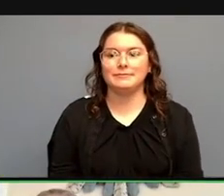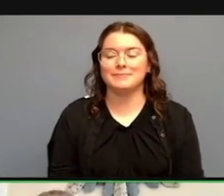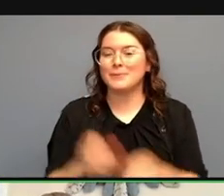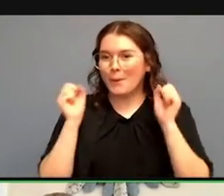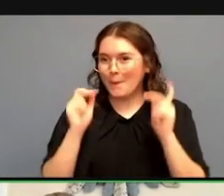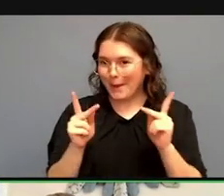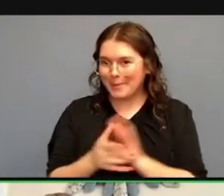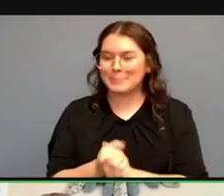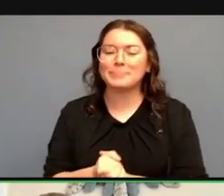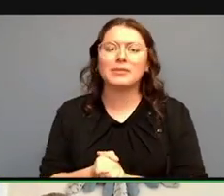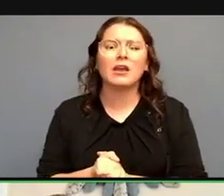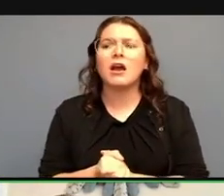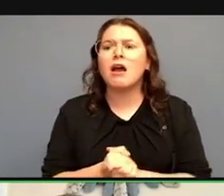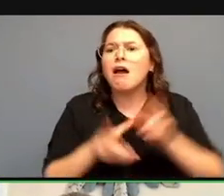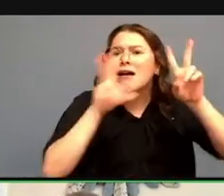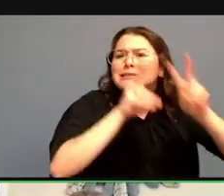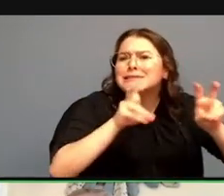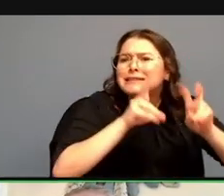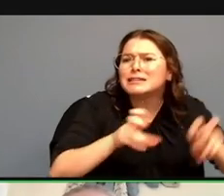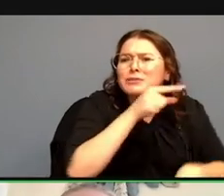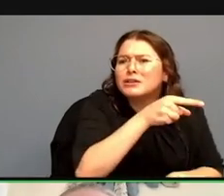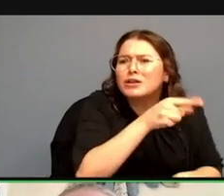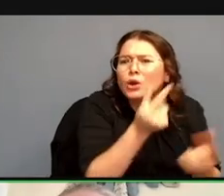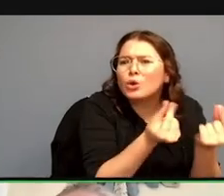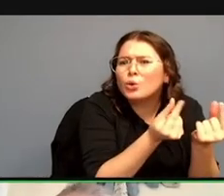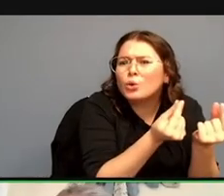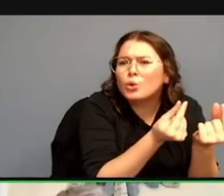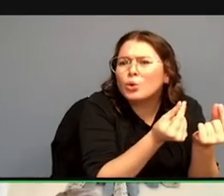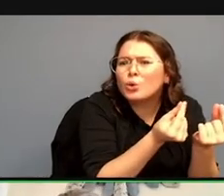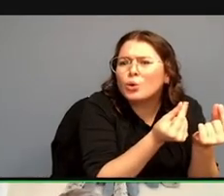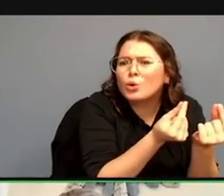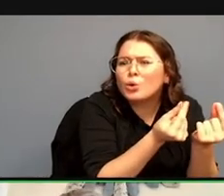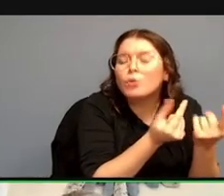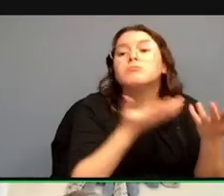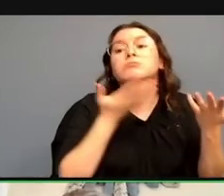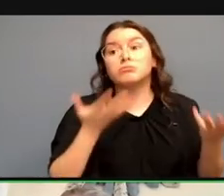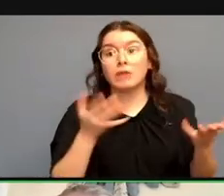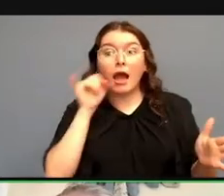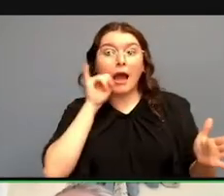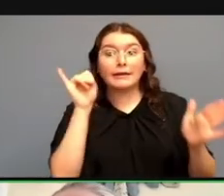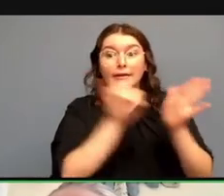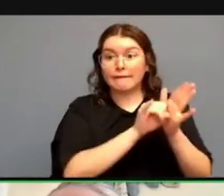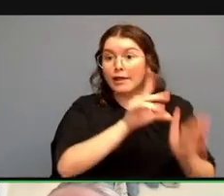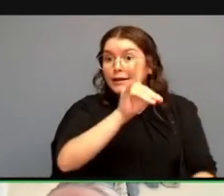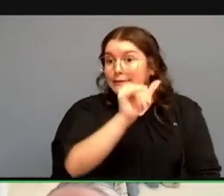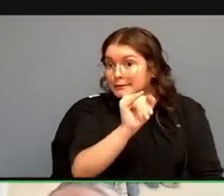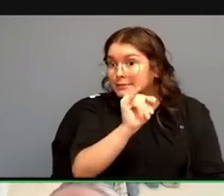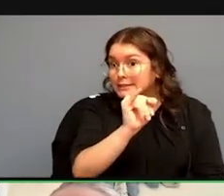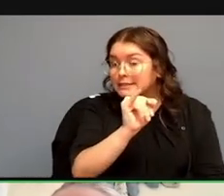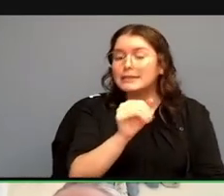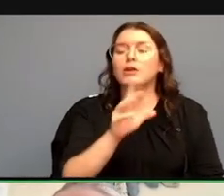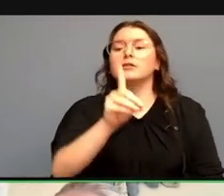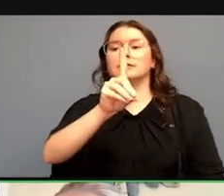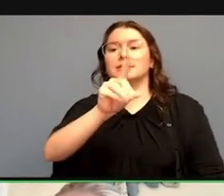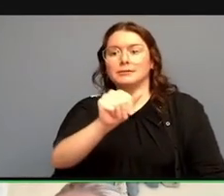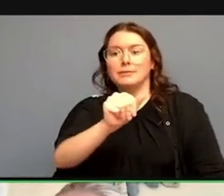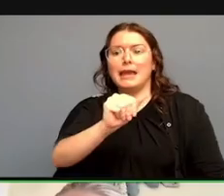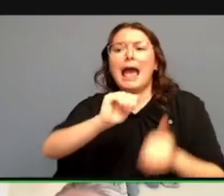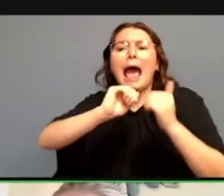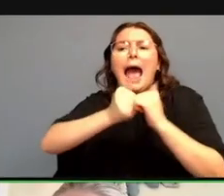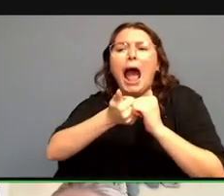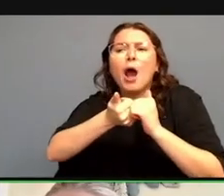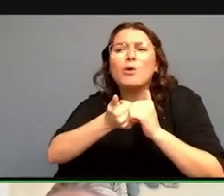Okay, so what do assessments do? Well, they identify disabilities based on how the